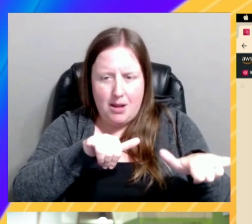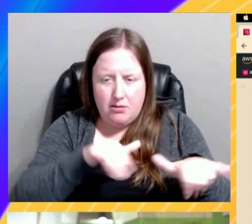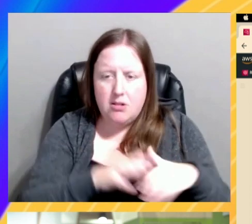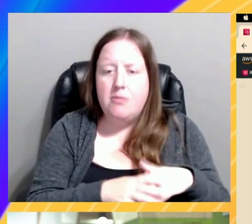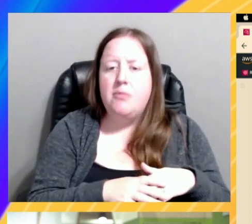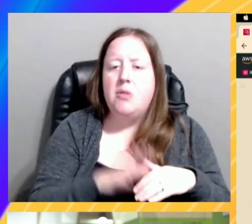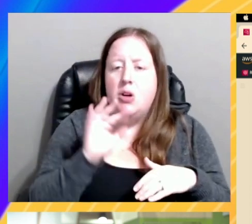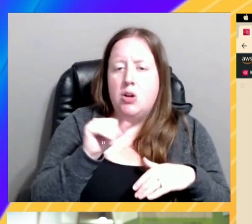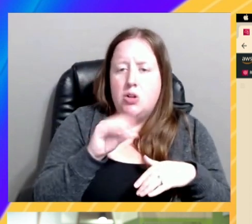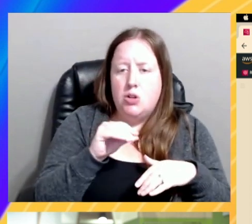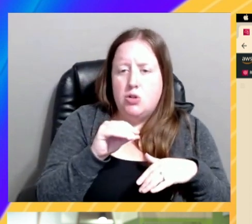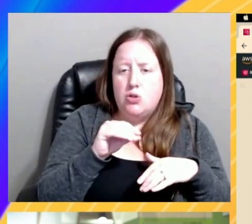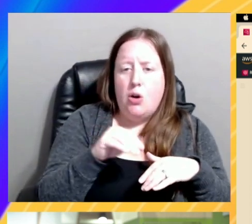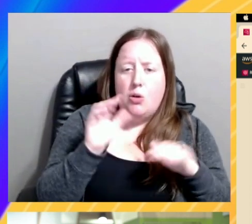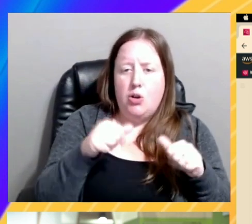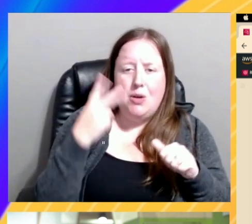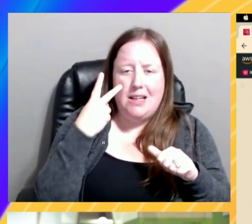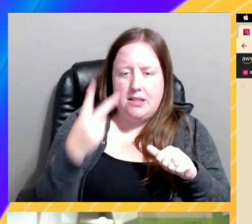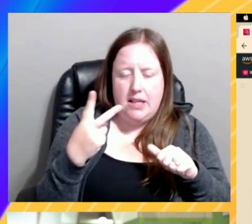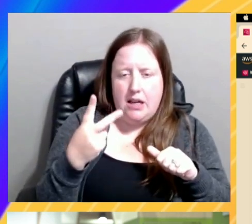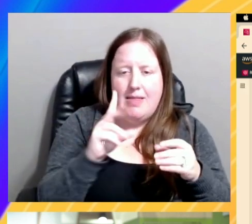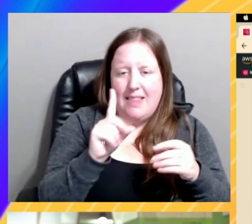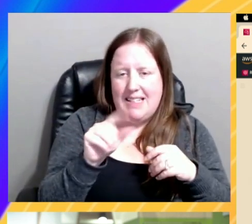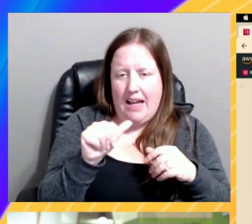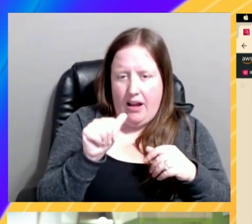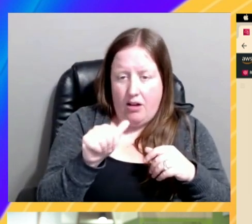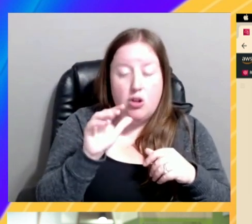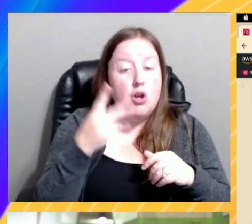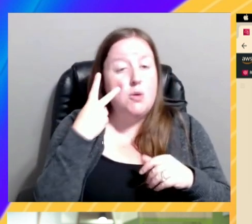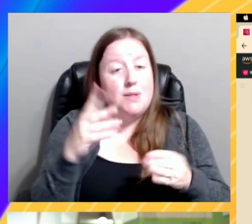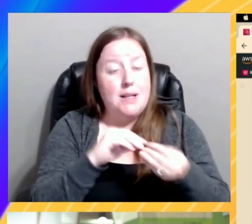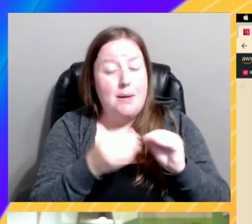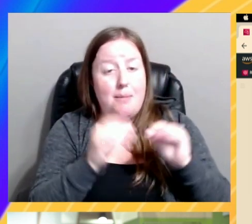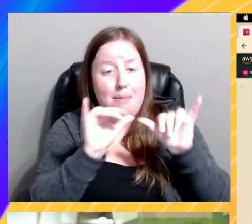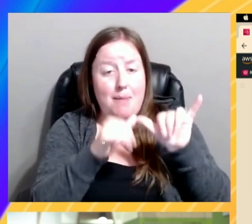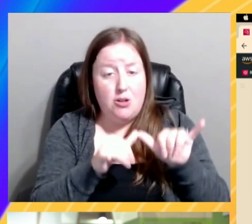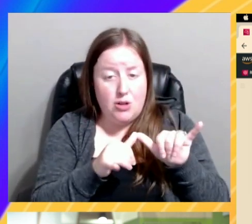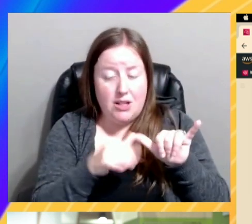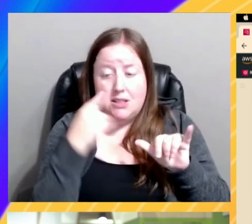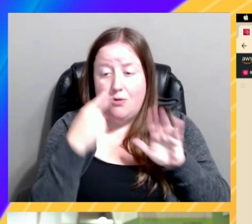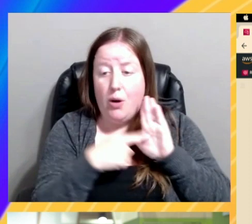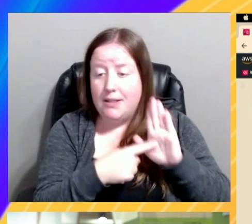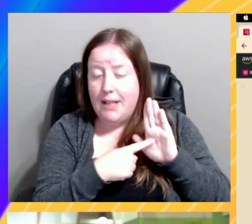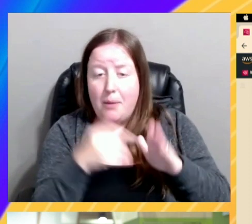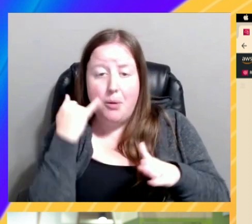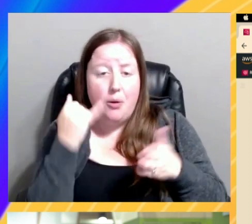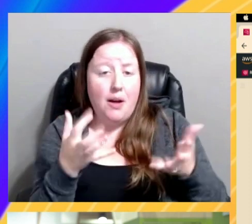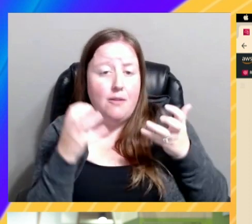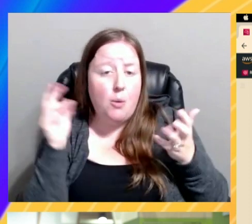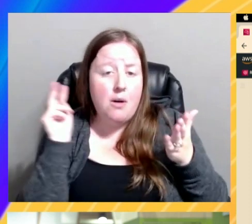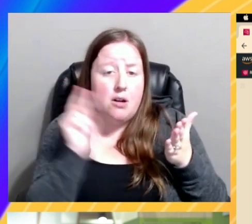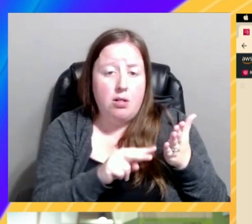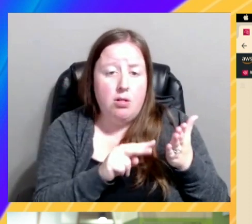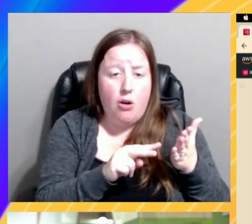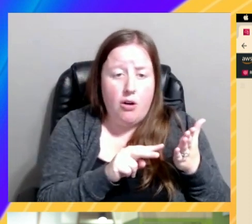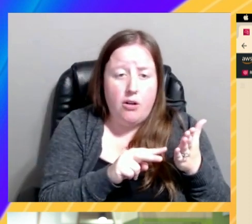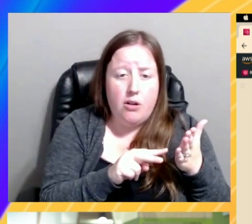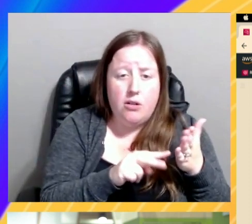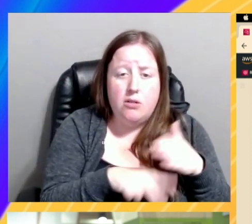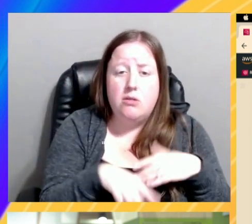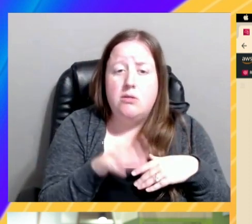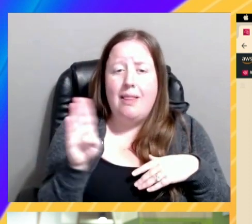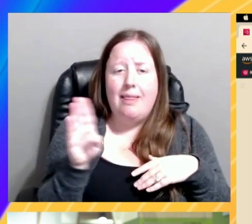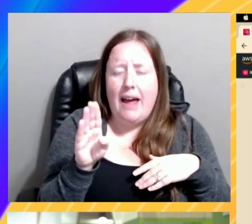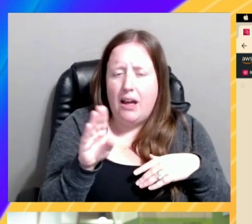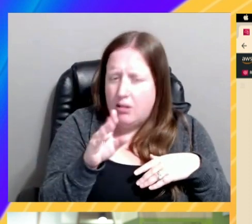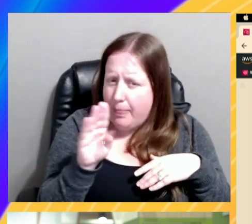time series data. You select metrics here. And for example, if I want to look at the, I have EKS pods running, right? So if I